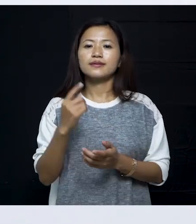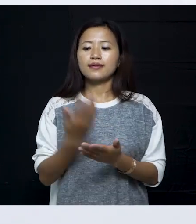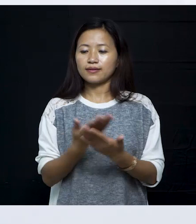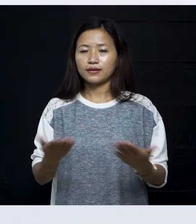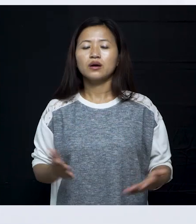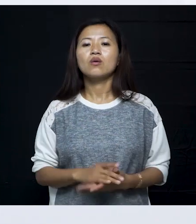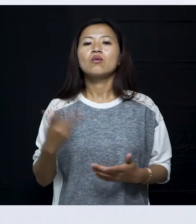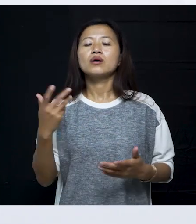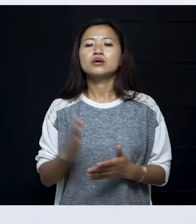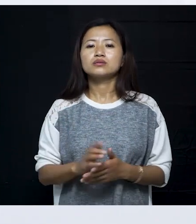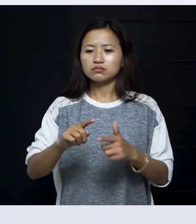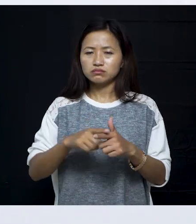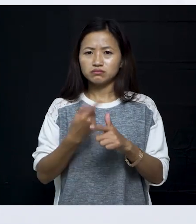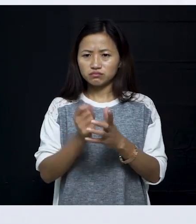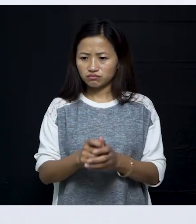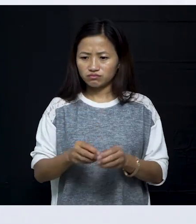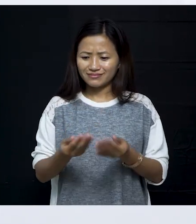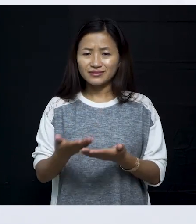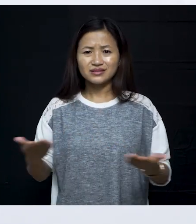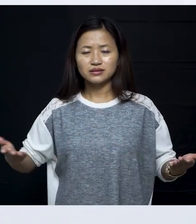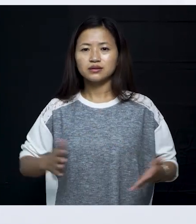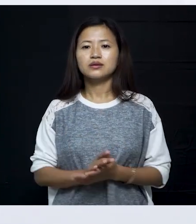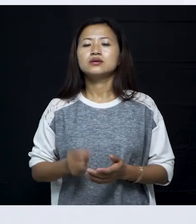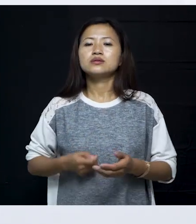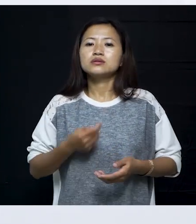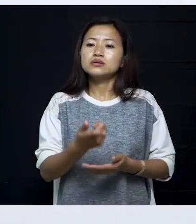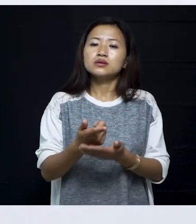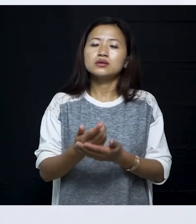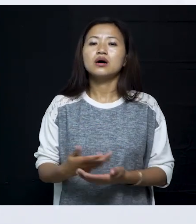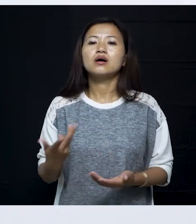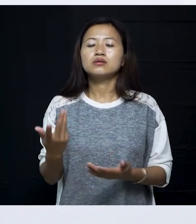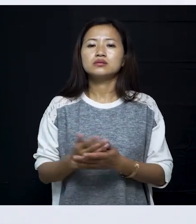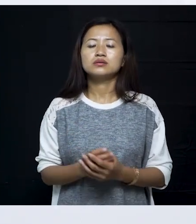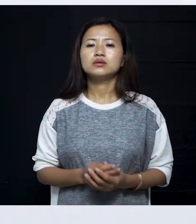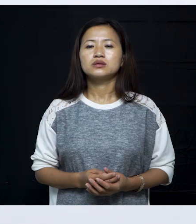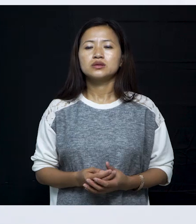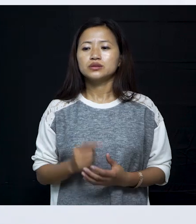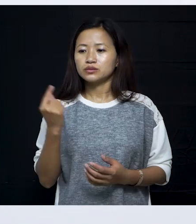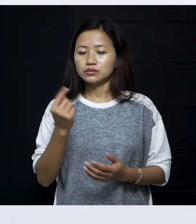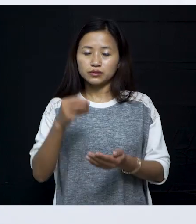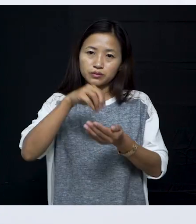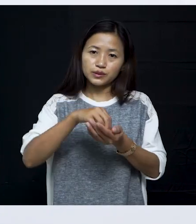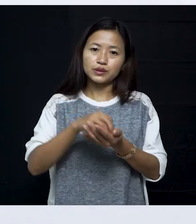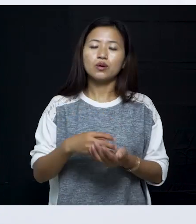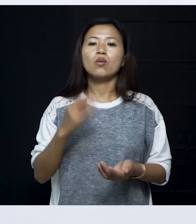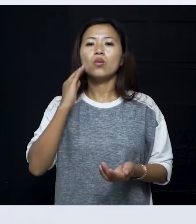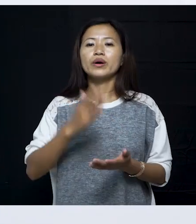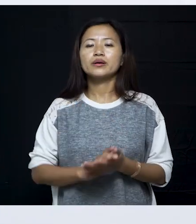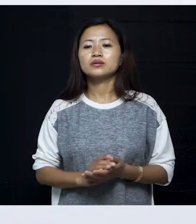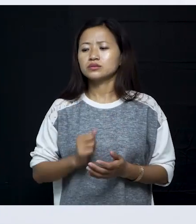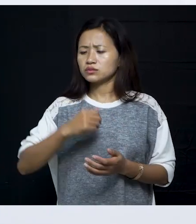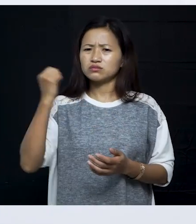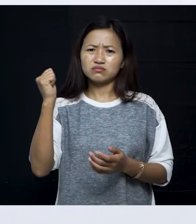that jumble sale being held? Or what purpose is it going to serve? You can mention all those things. You can mention when and